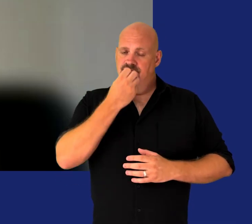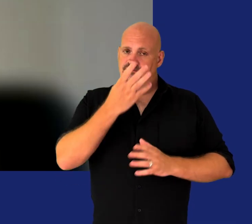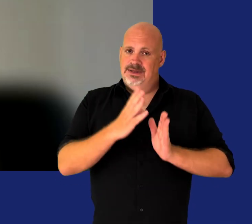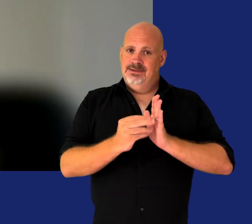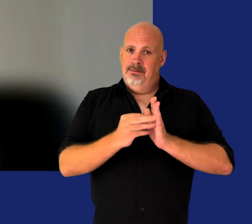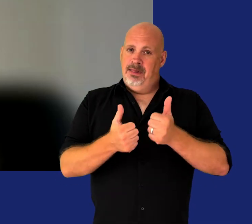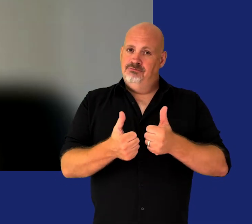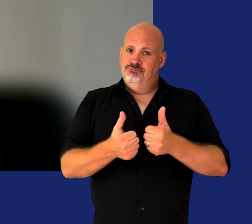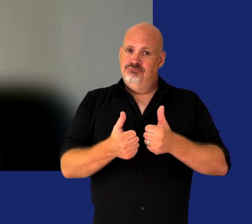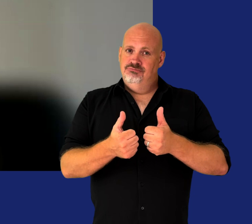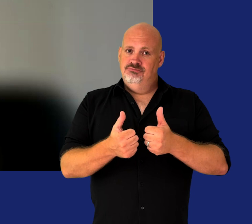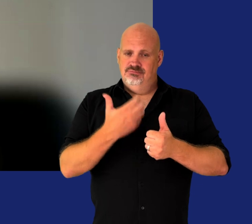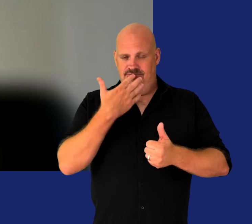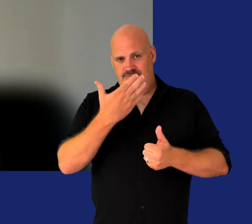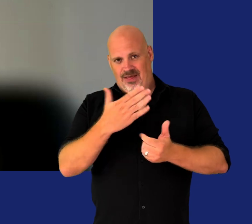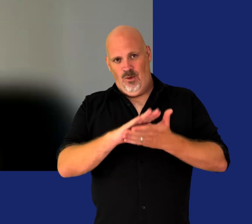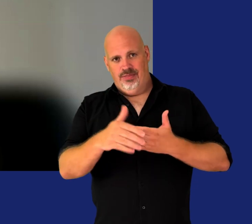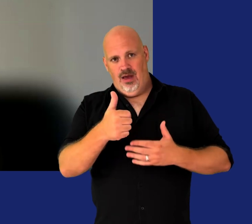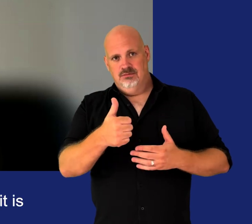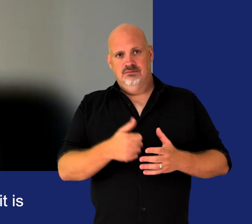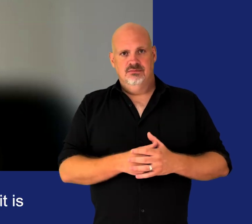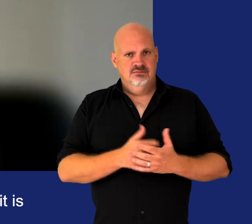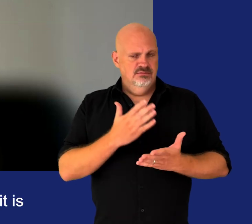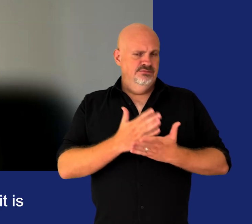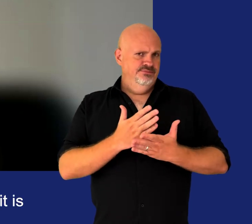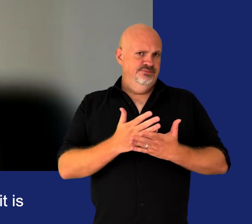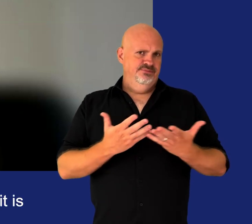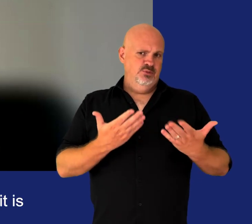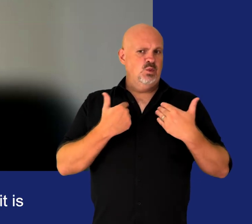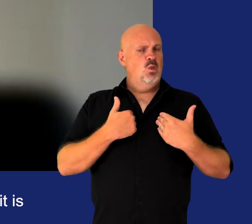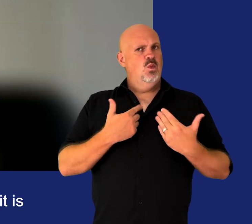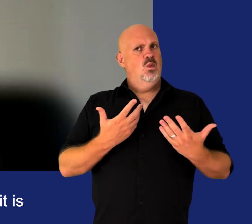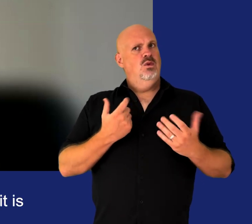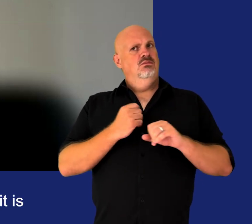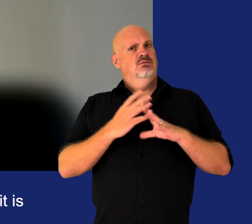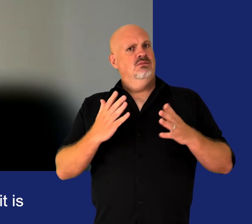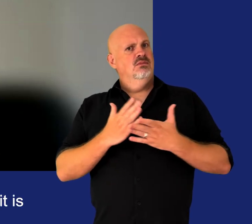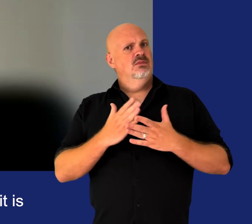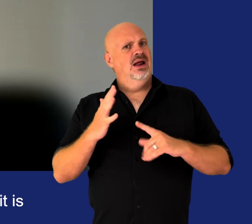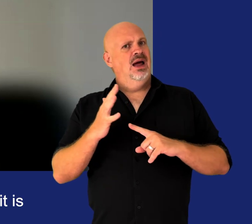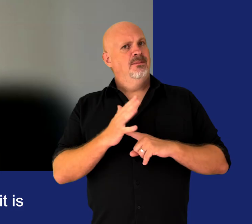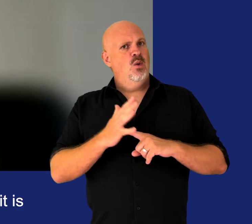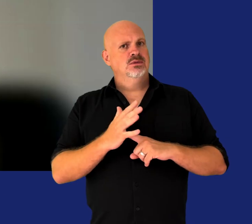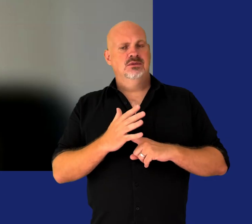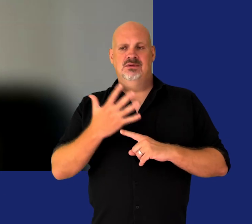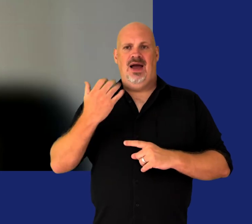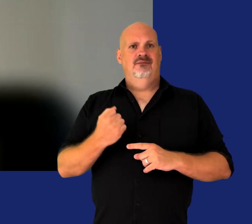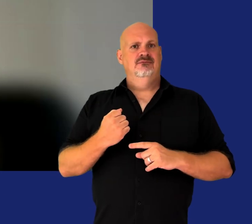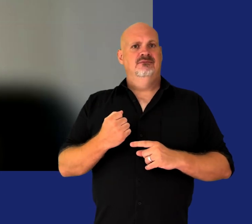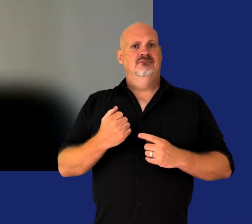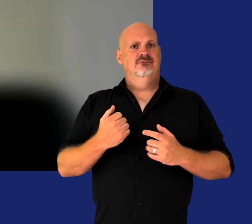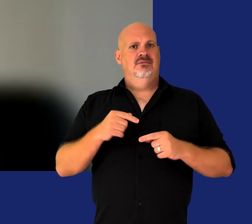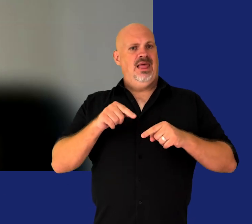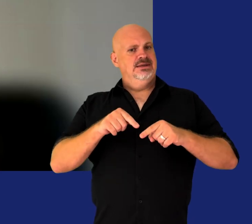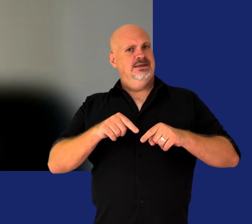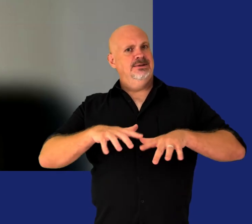That's a really good example. Thank you, Heather. It really does show us how important it is to have that space,